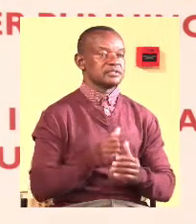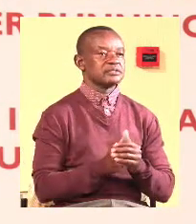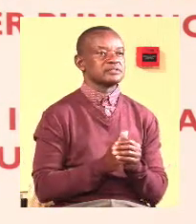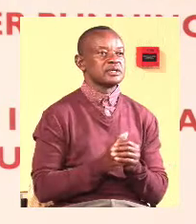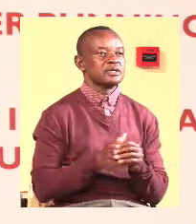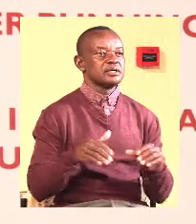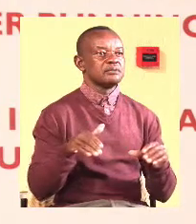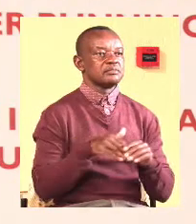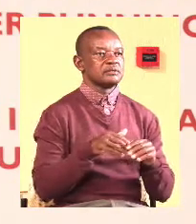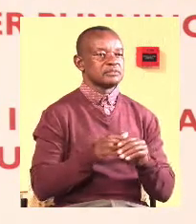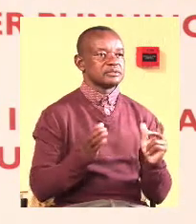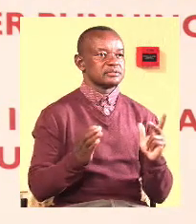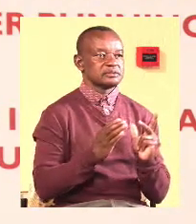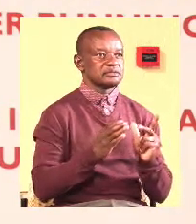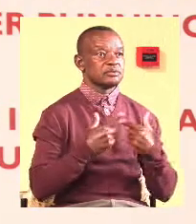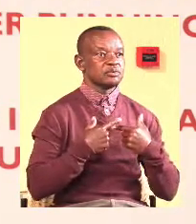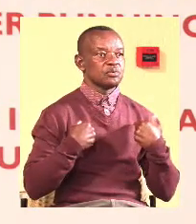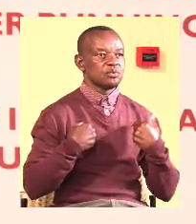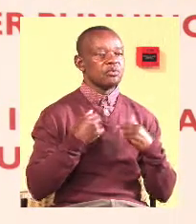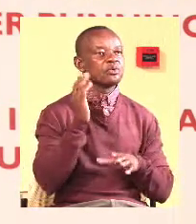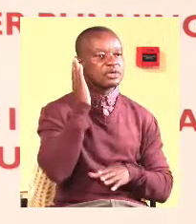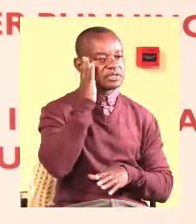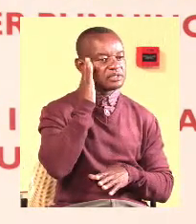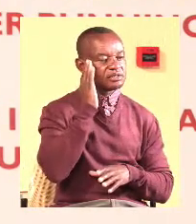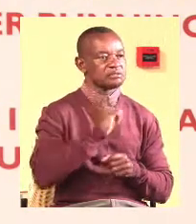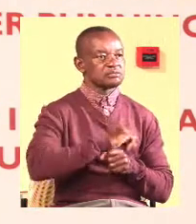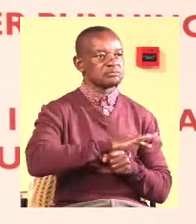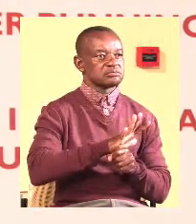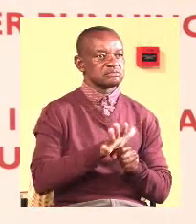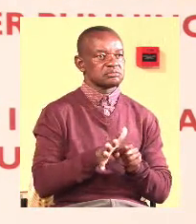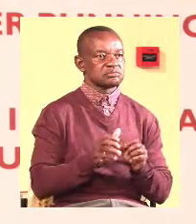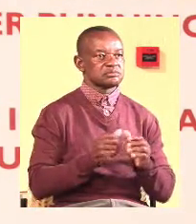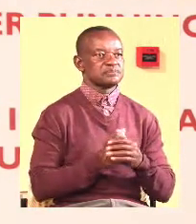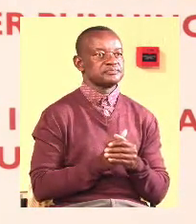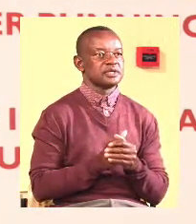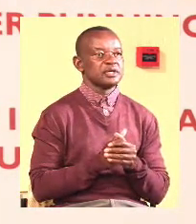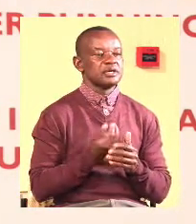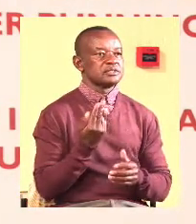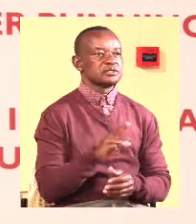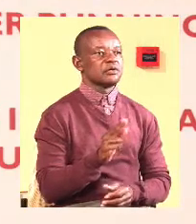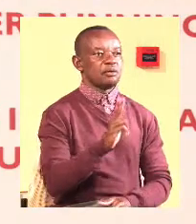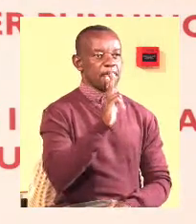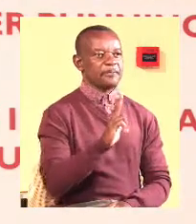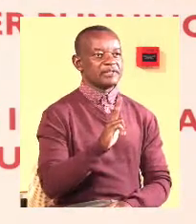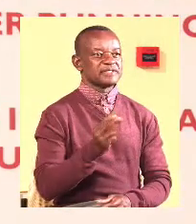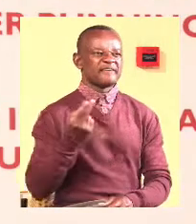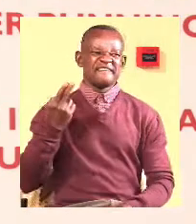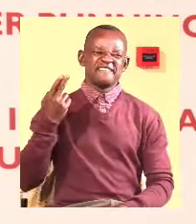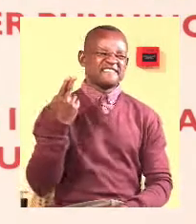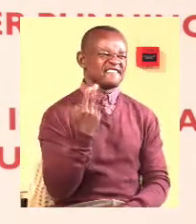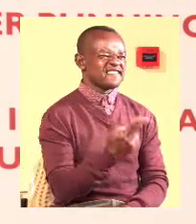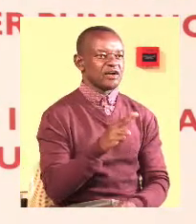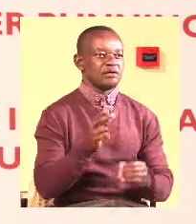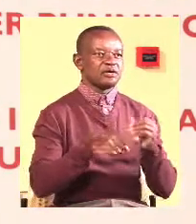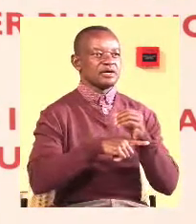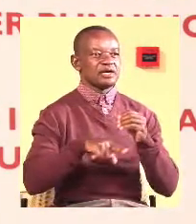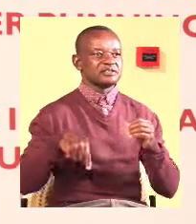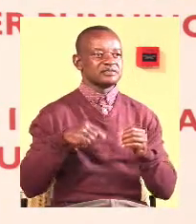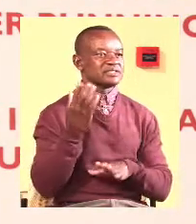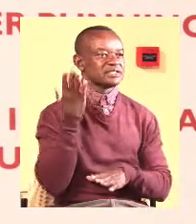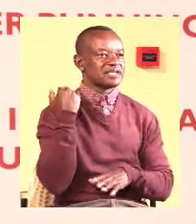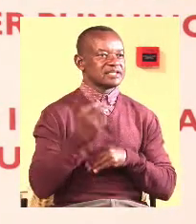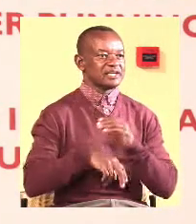that COVID-19, no one, no country, no community was prepared for this. And